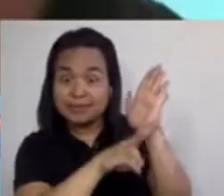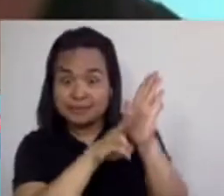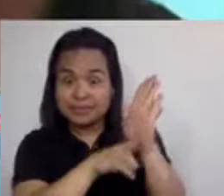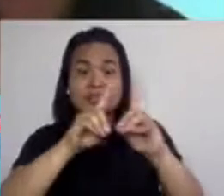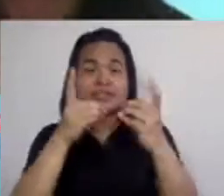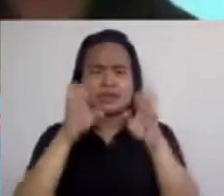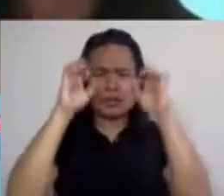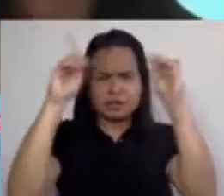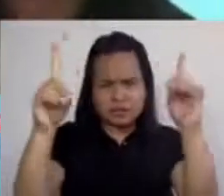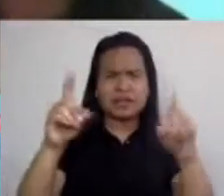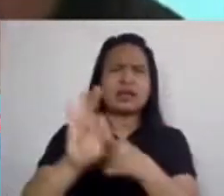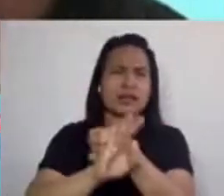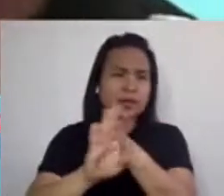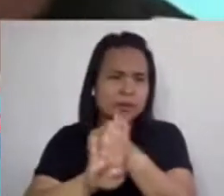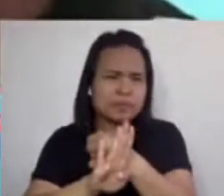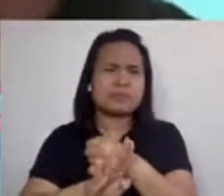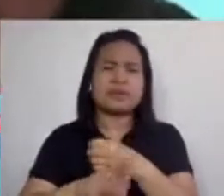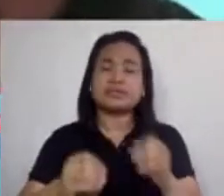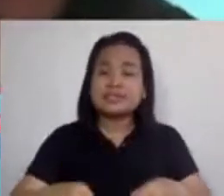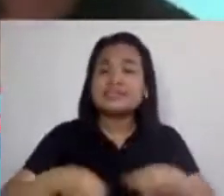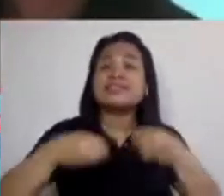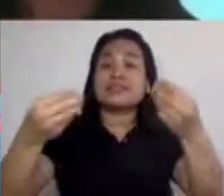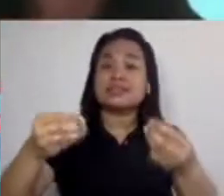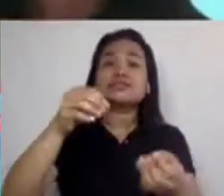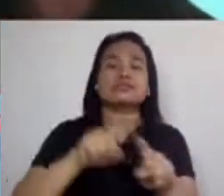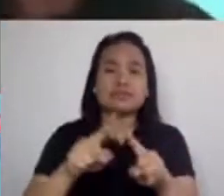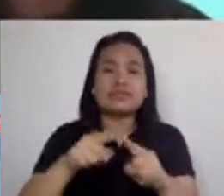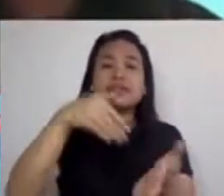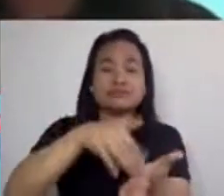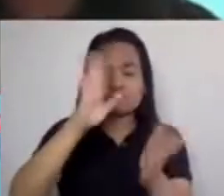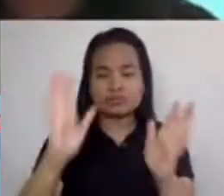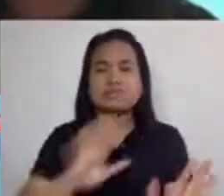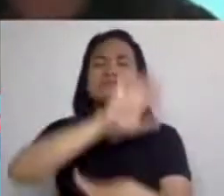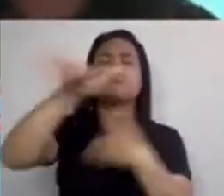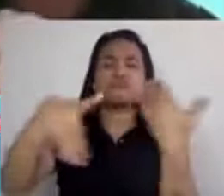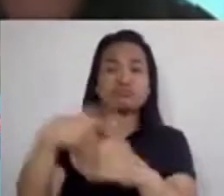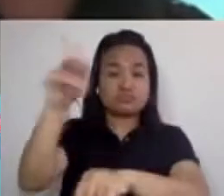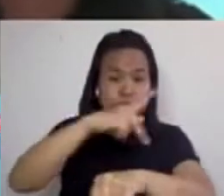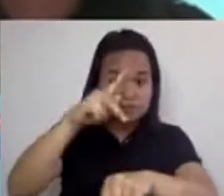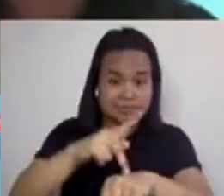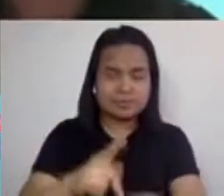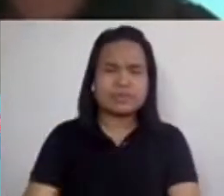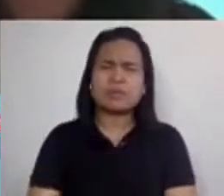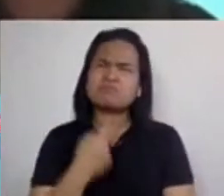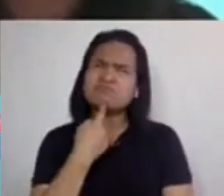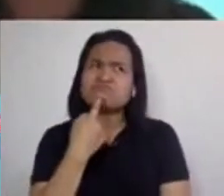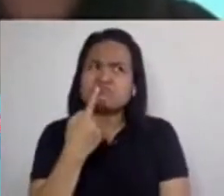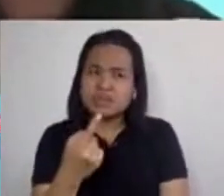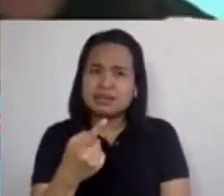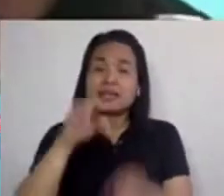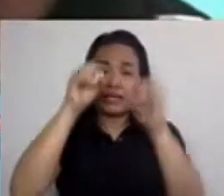the lesson to our learners all around the Philippines. When we say teacher broadcasters performing